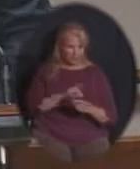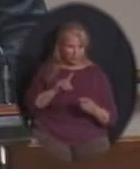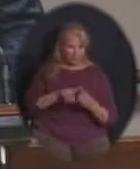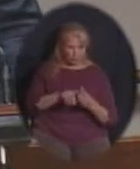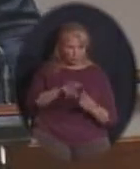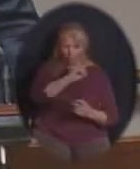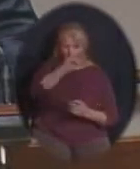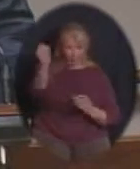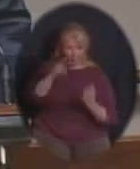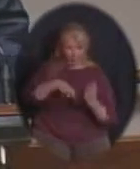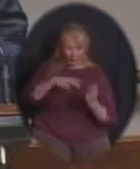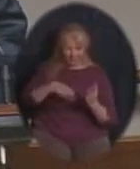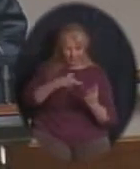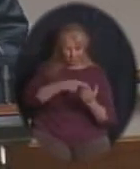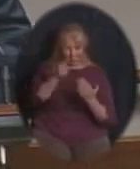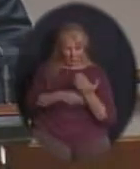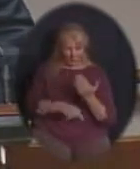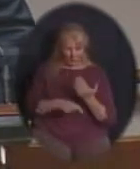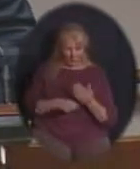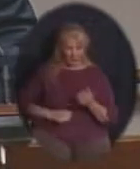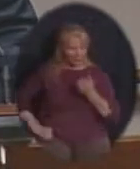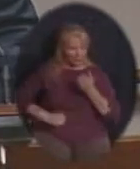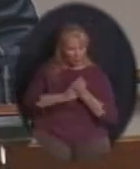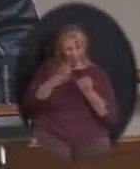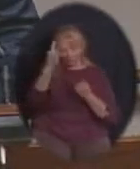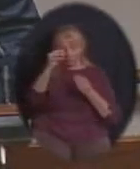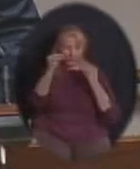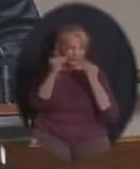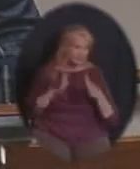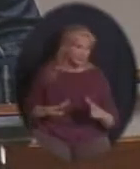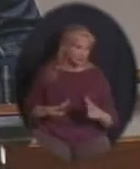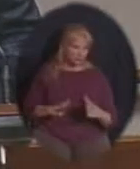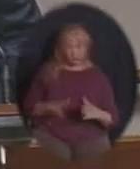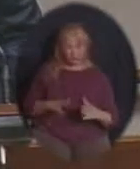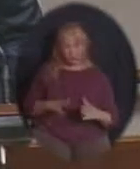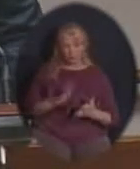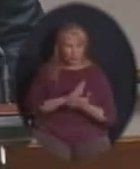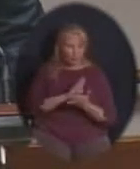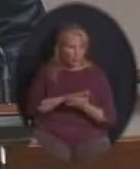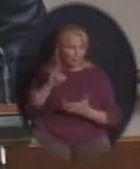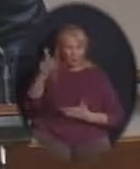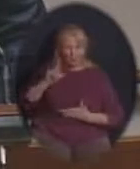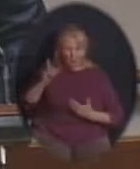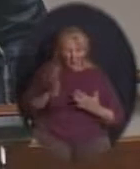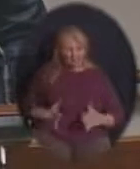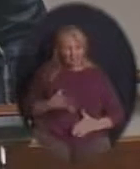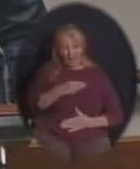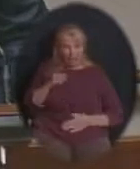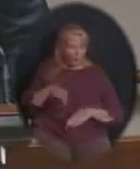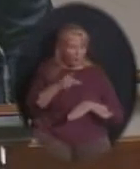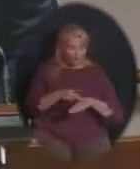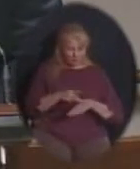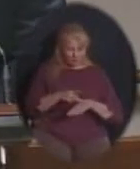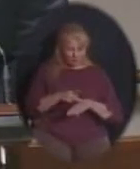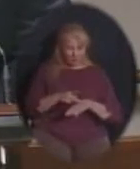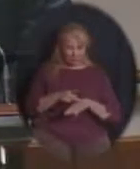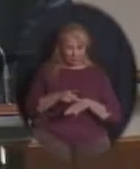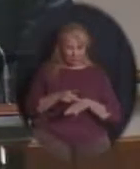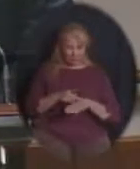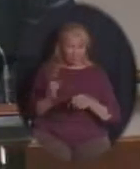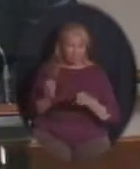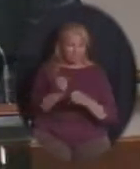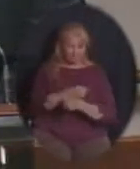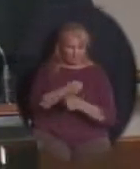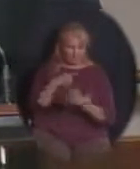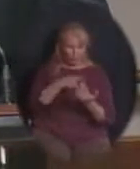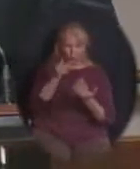provided through the Olathe teachers, our public school librarians, and the school principals, which made the I Read with Mayor Mike